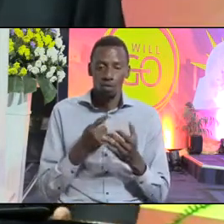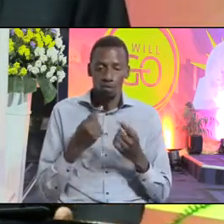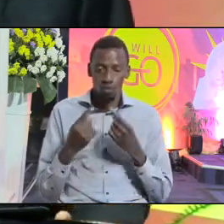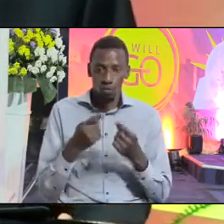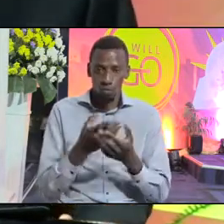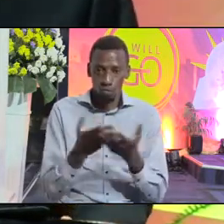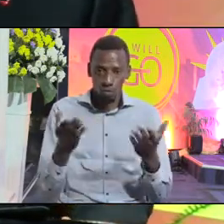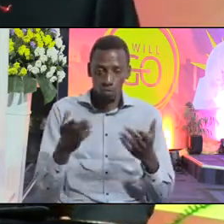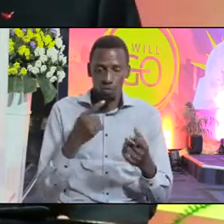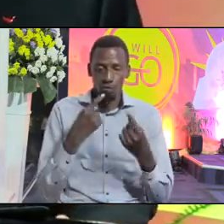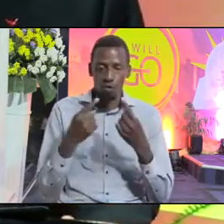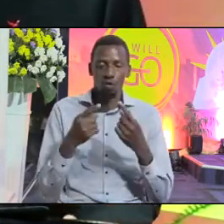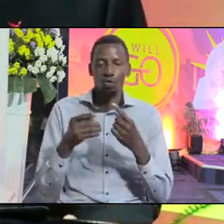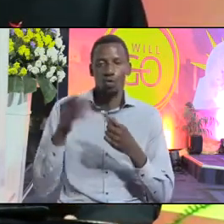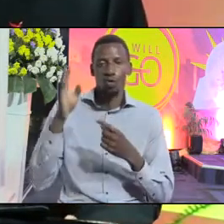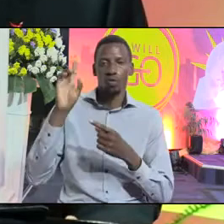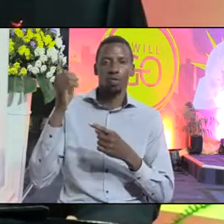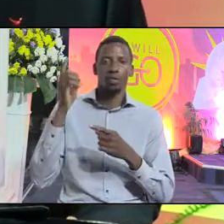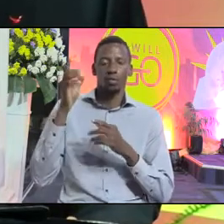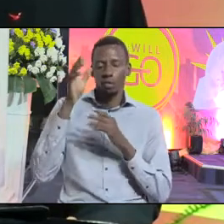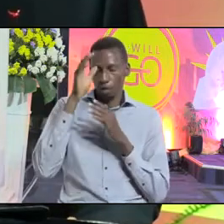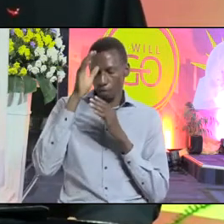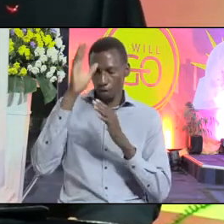God. Father in heaven,